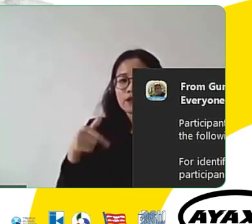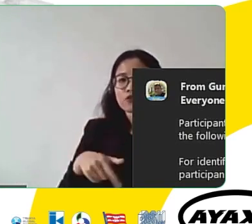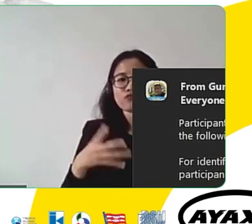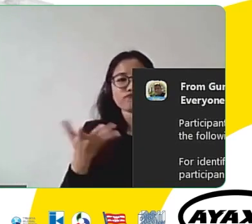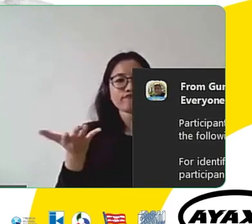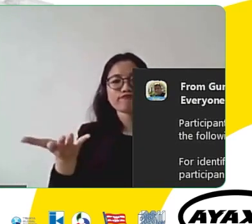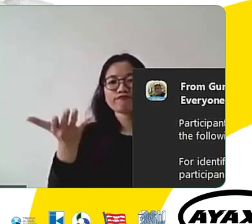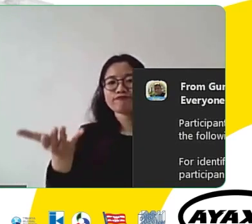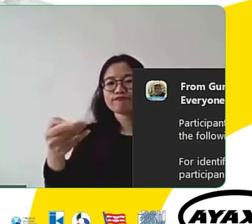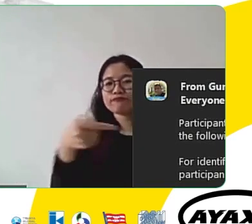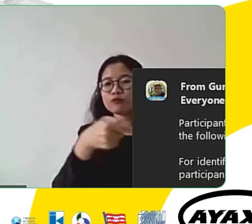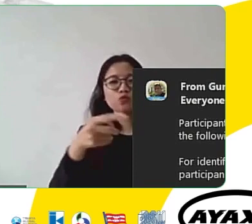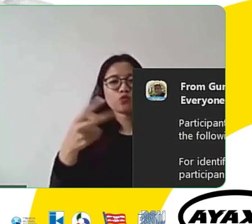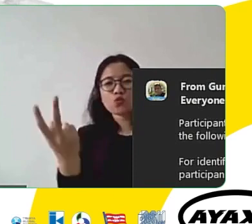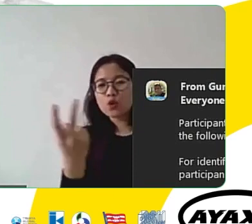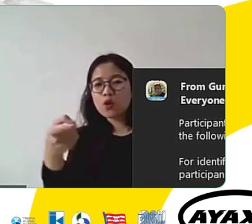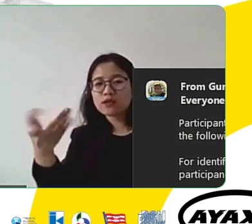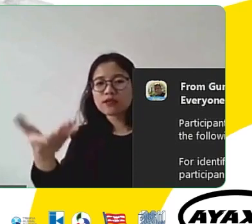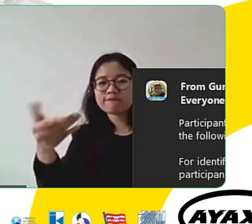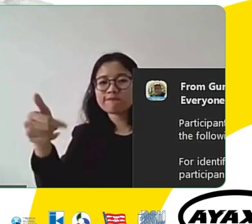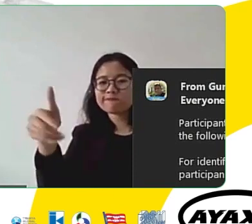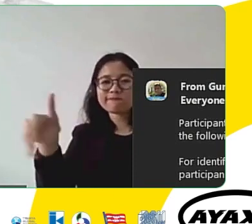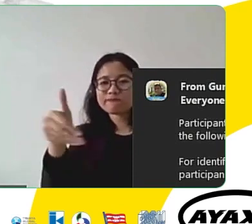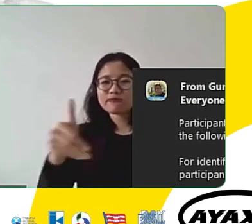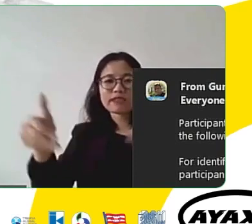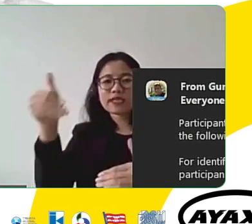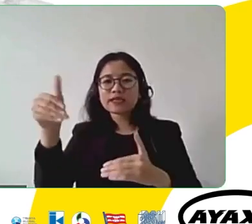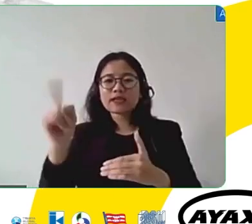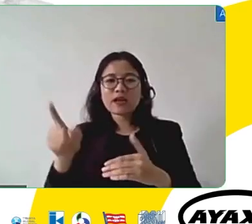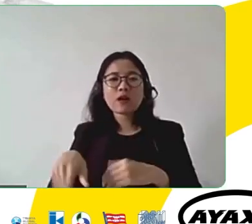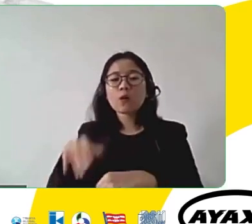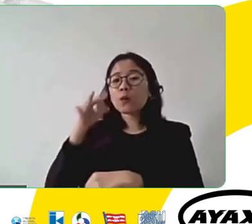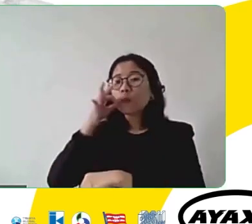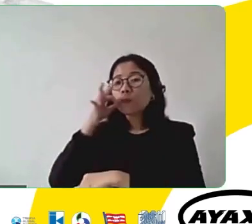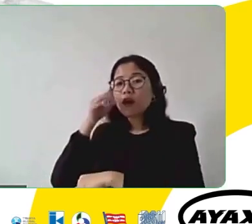Prof. Budi, I have to remind you, your time is